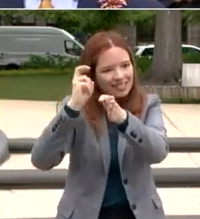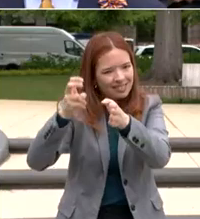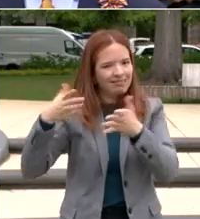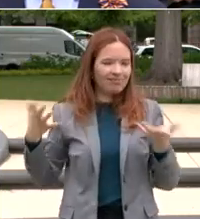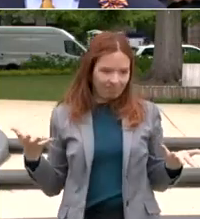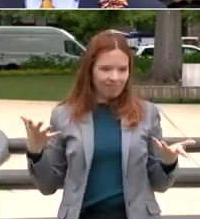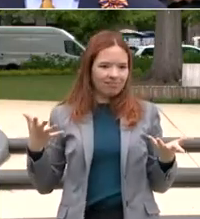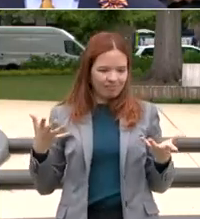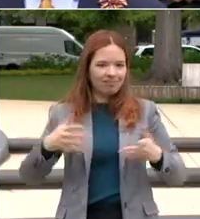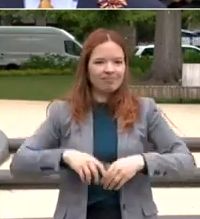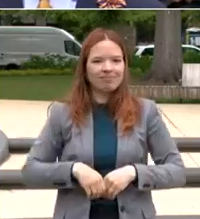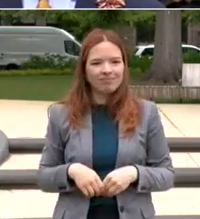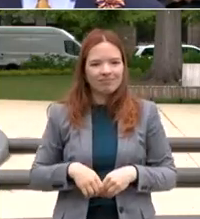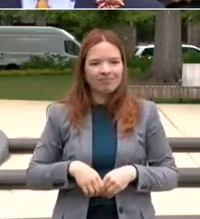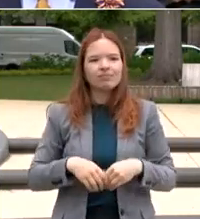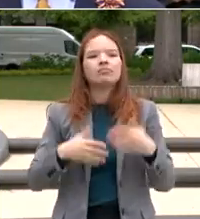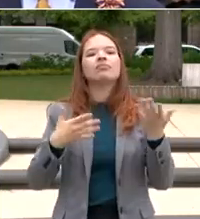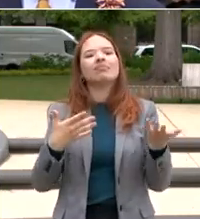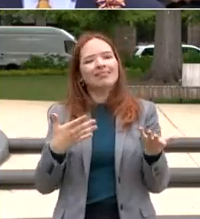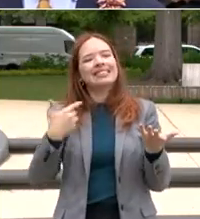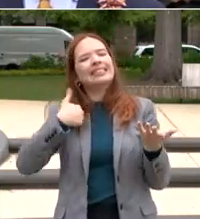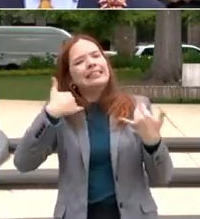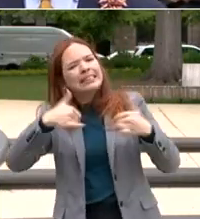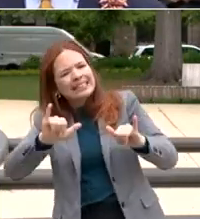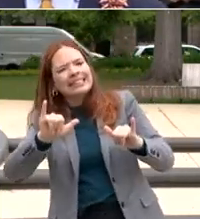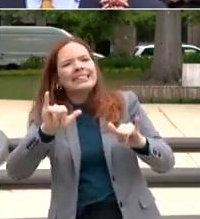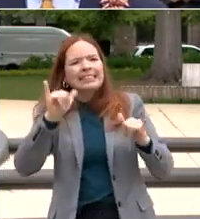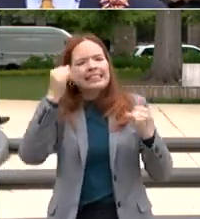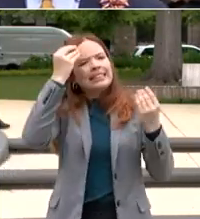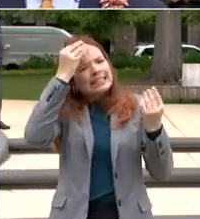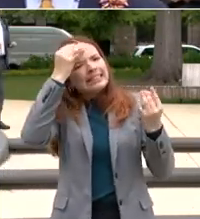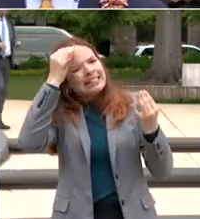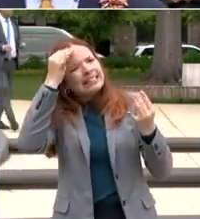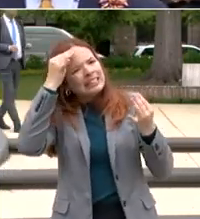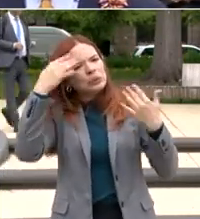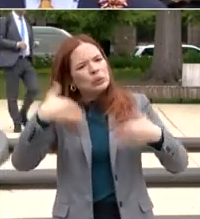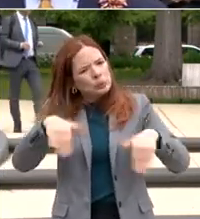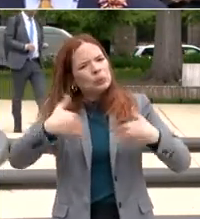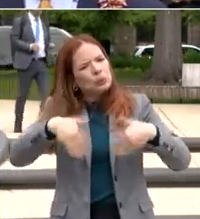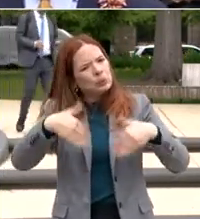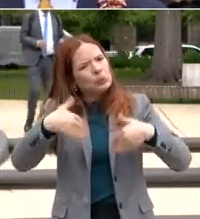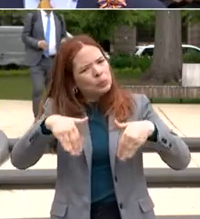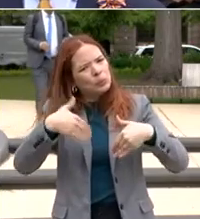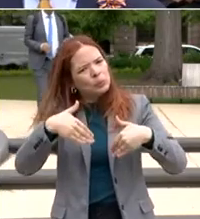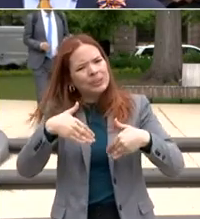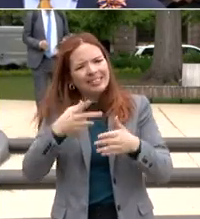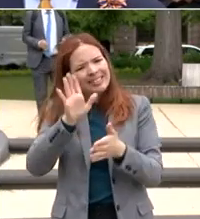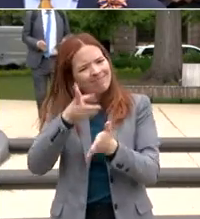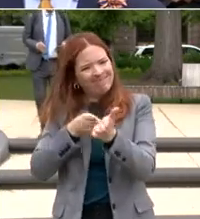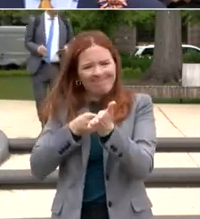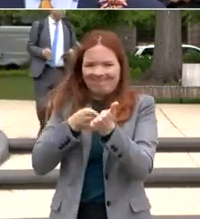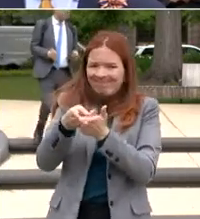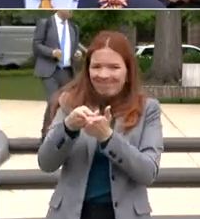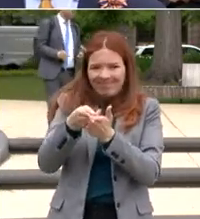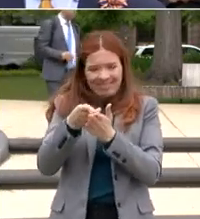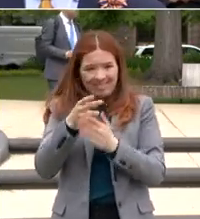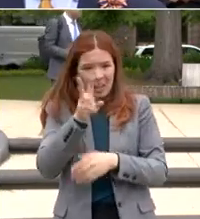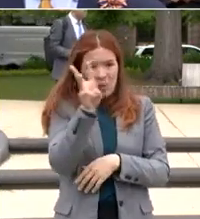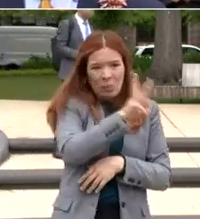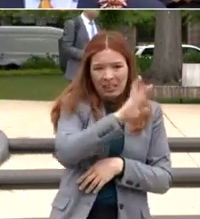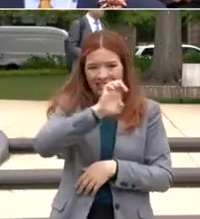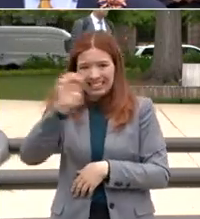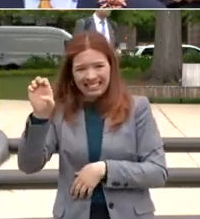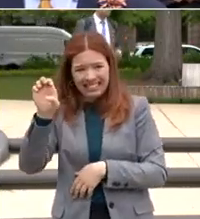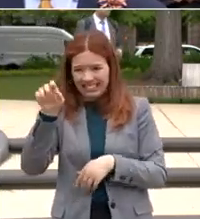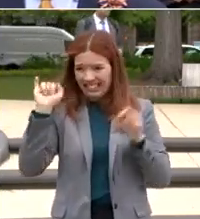that still is so very true in terms of how important that east-west traffic is.